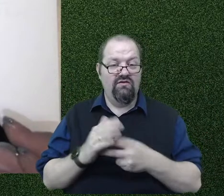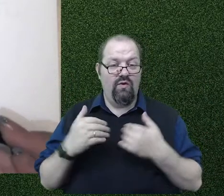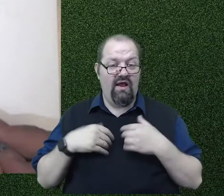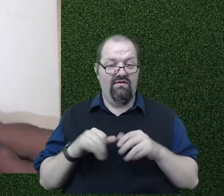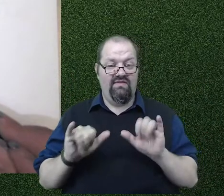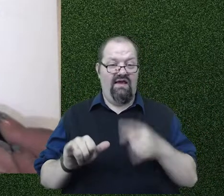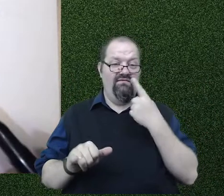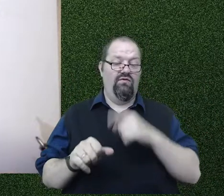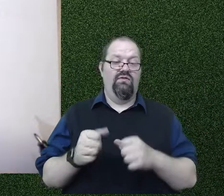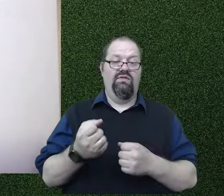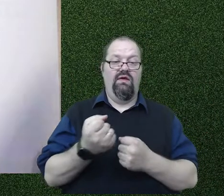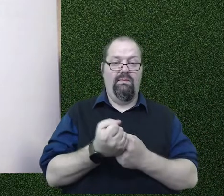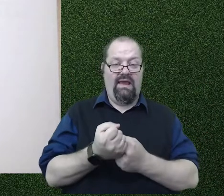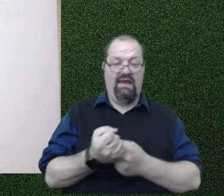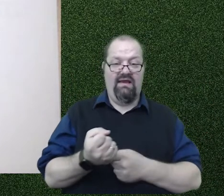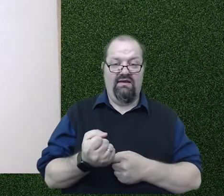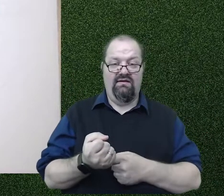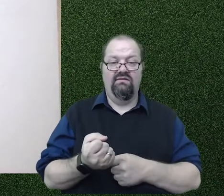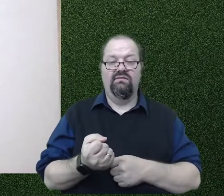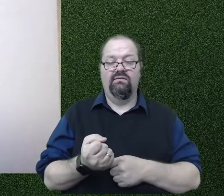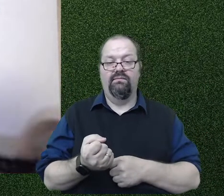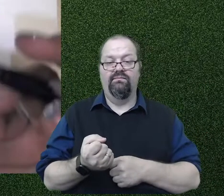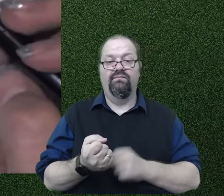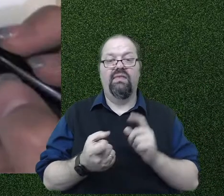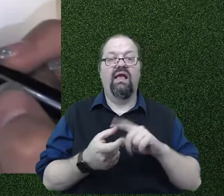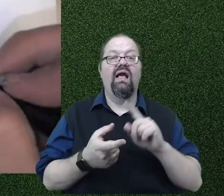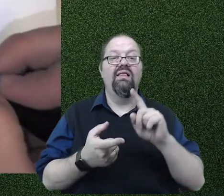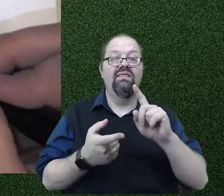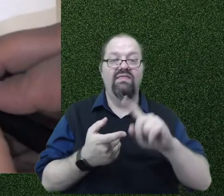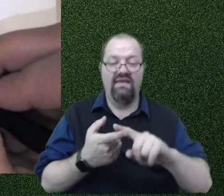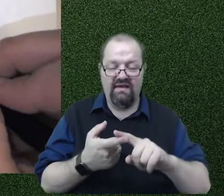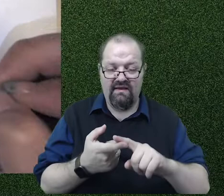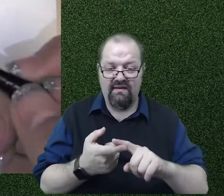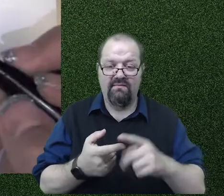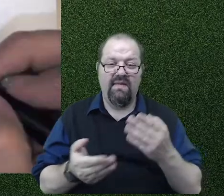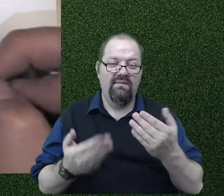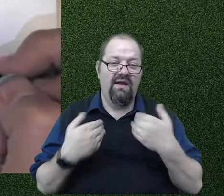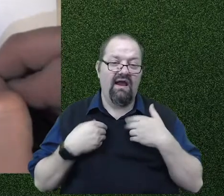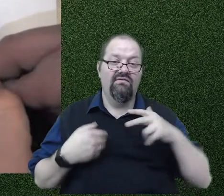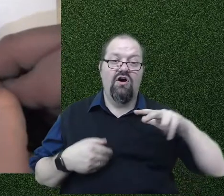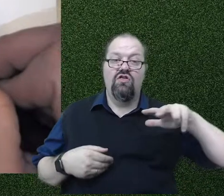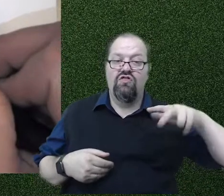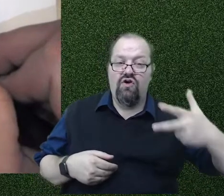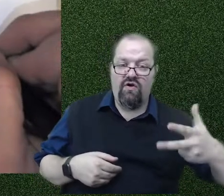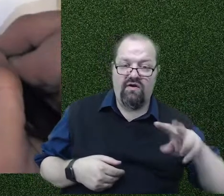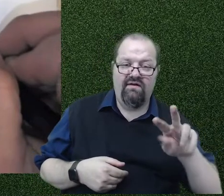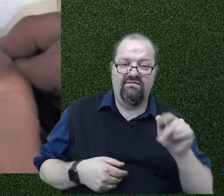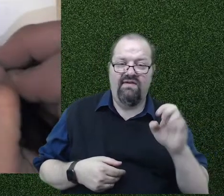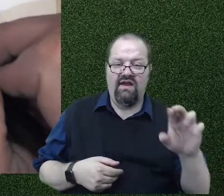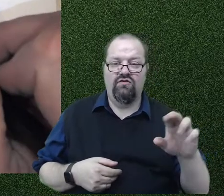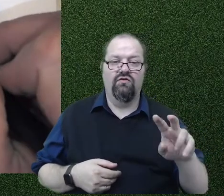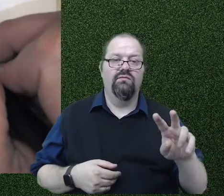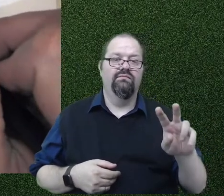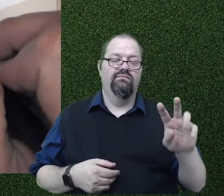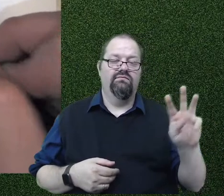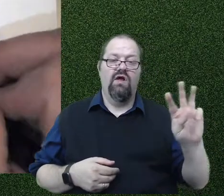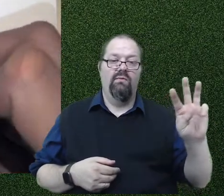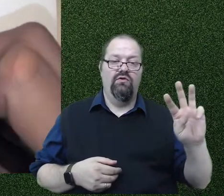v, another v, another u back there. And then there might be a third vector, w, that goes this